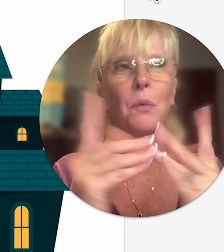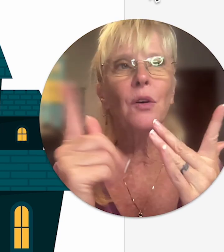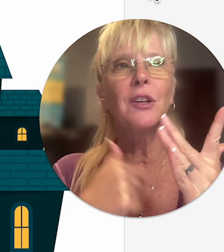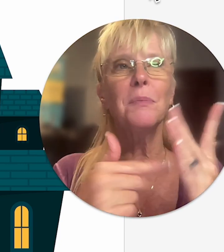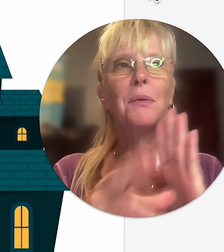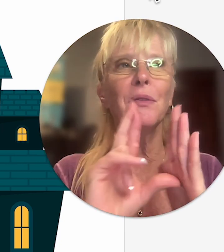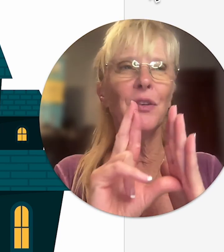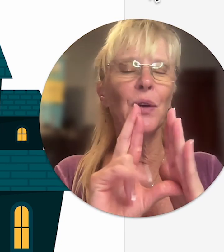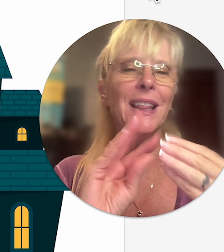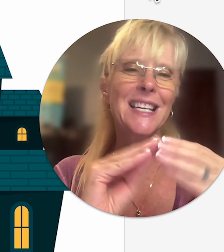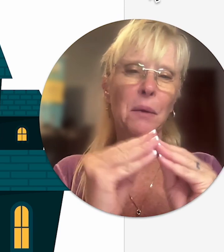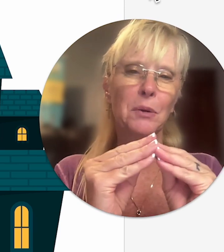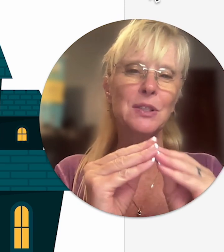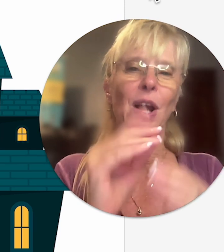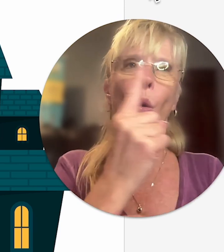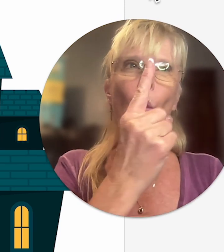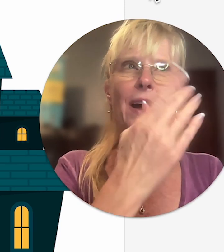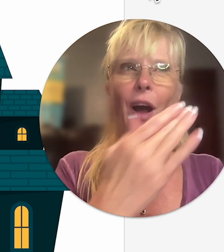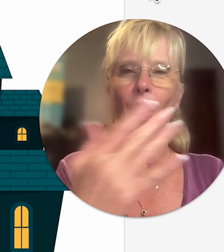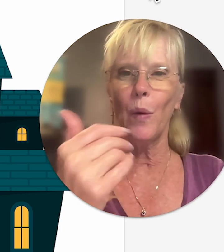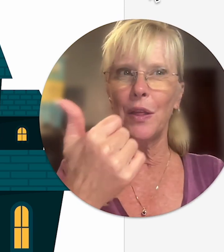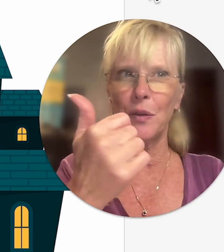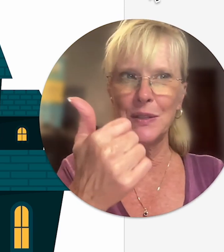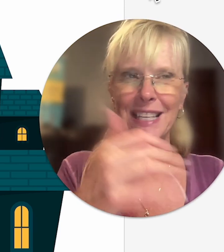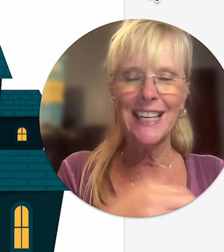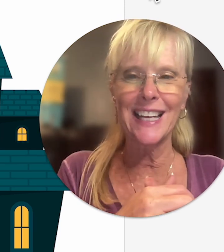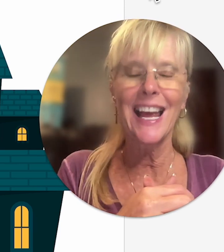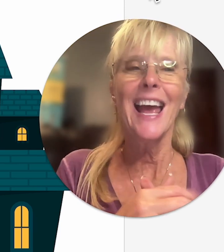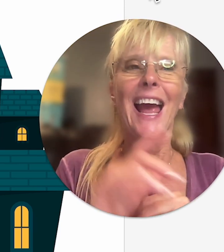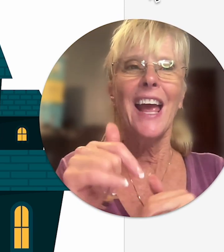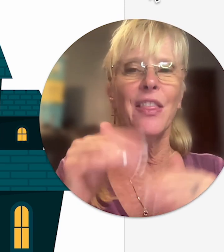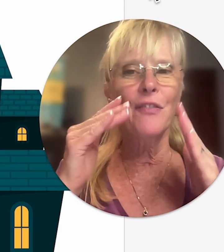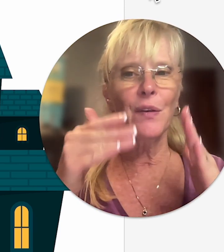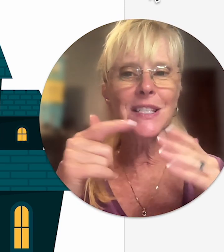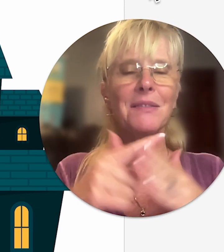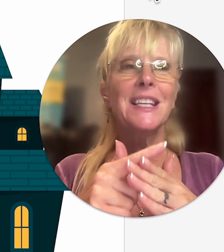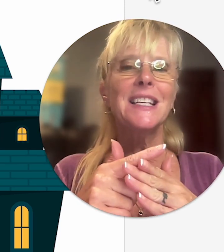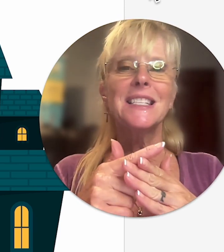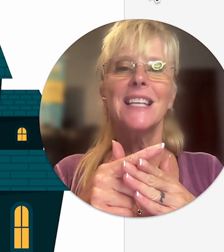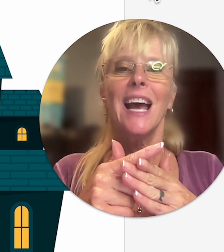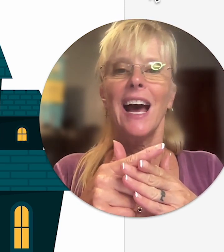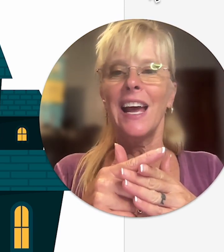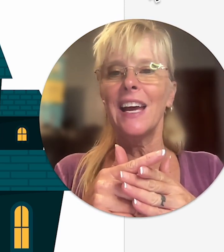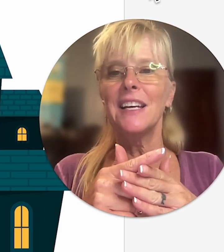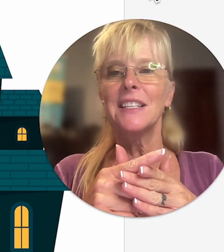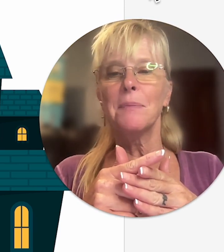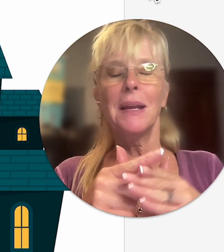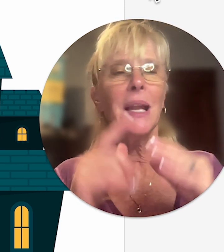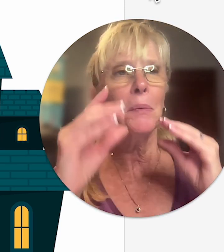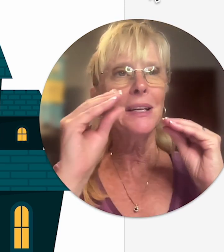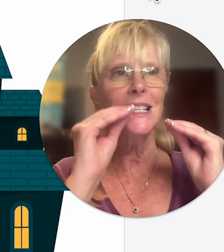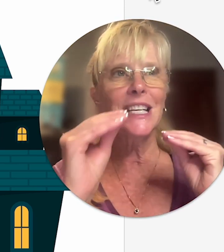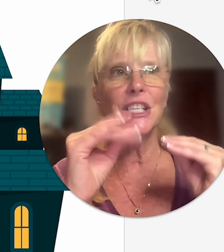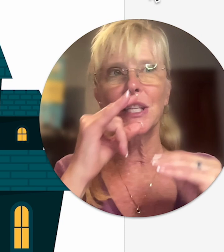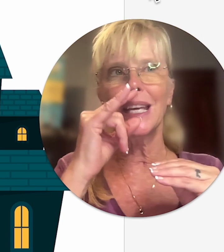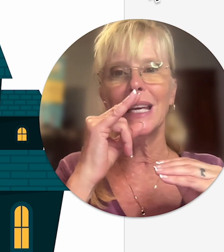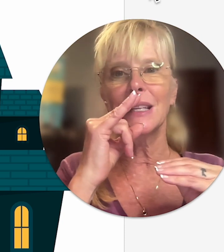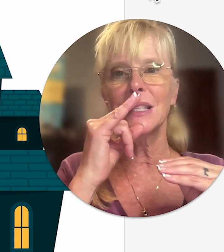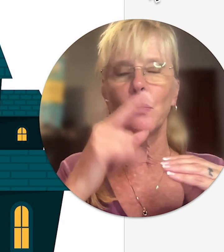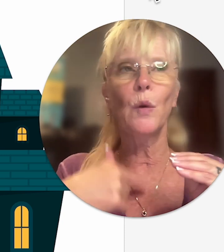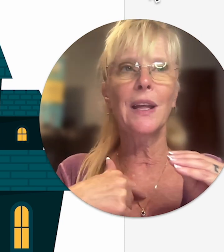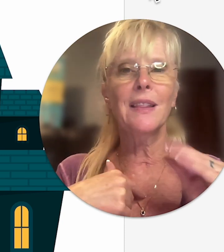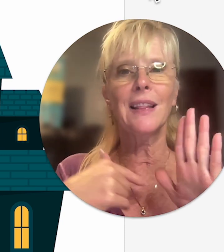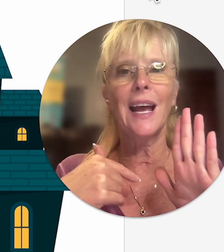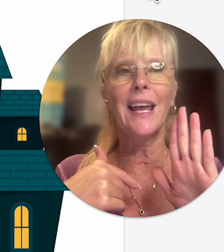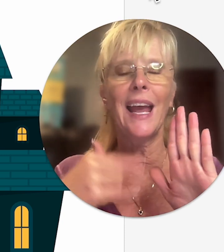numbers, and we're going to be reviewing the numbers 1 all the way through 10. And the focus of this is being able to teach the